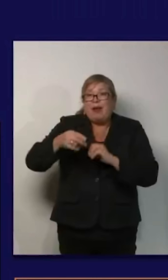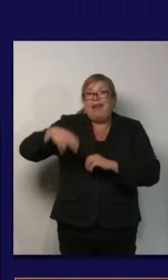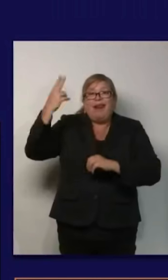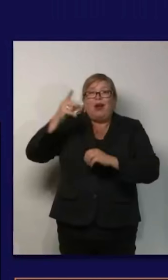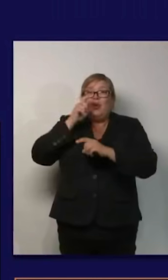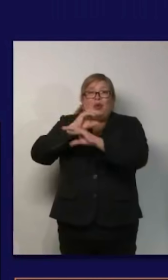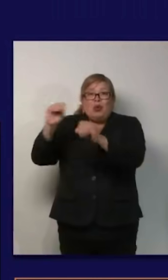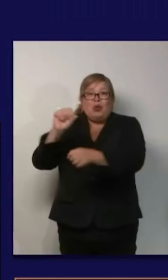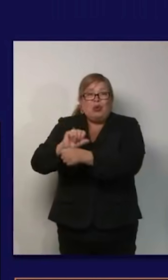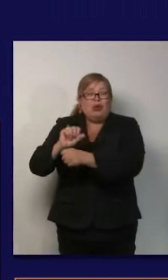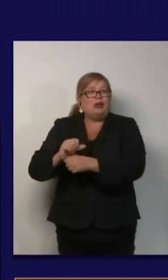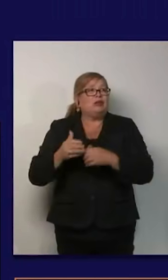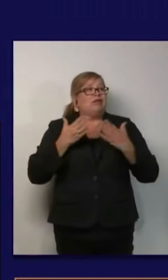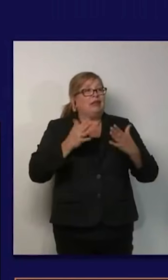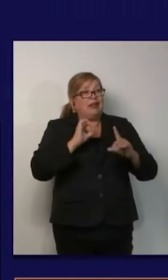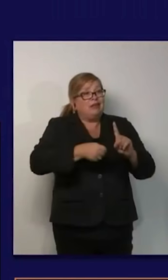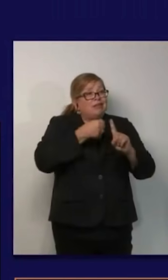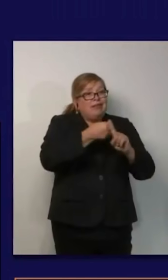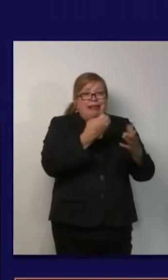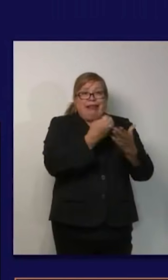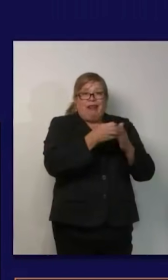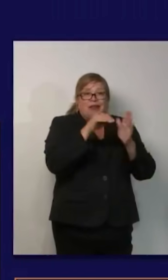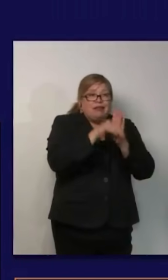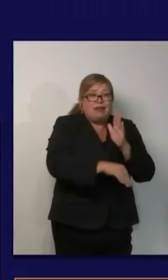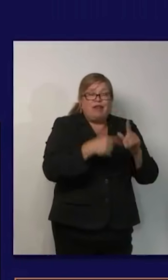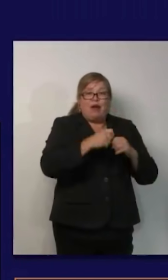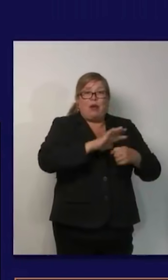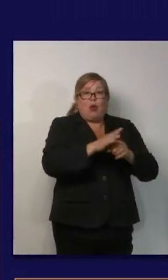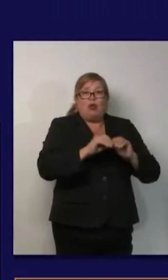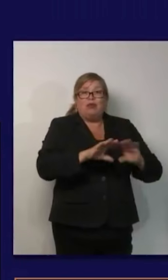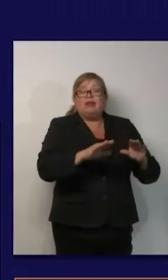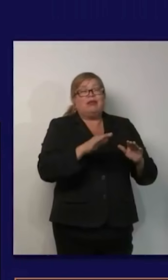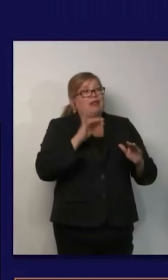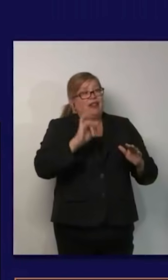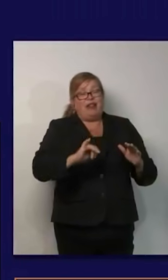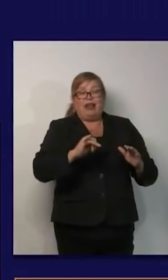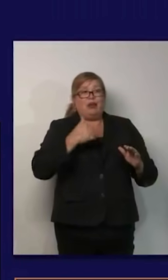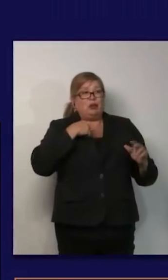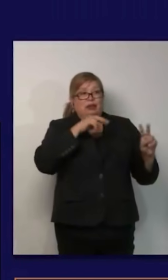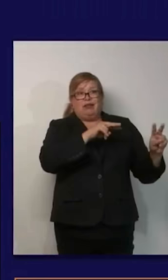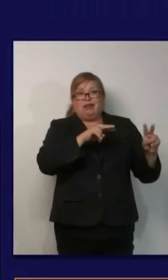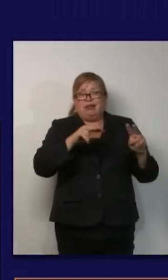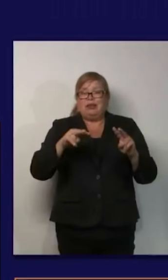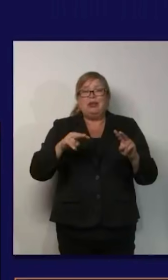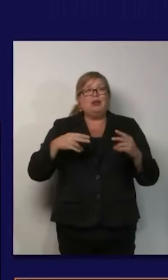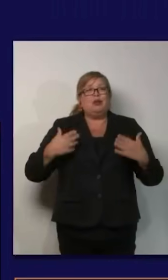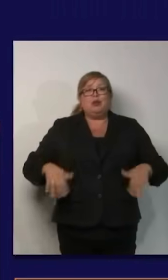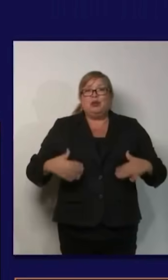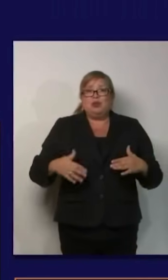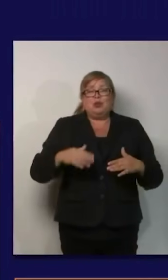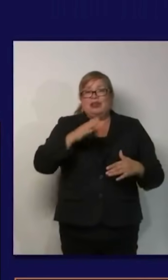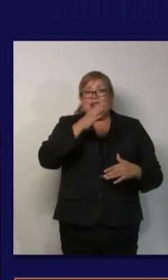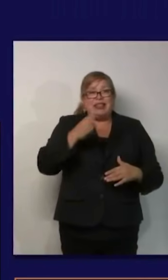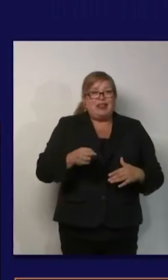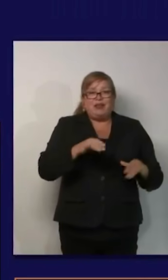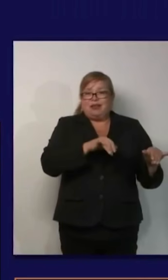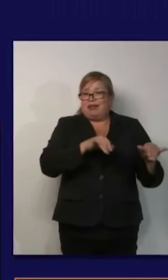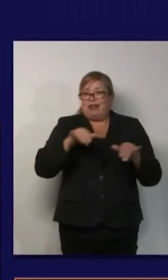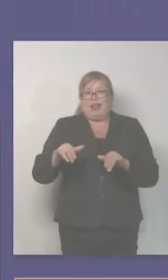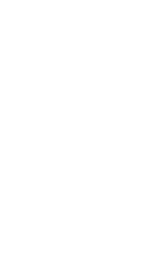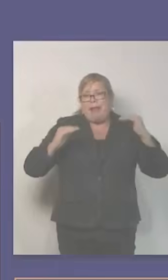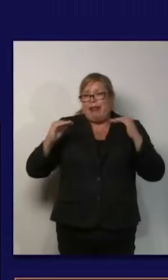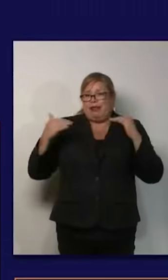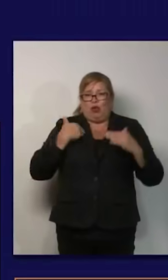consequences of COVID-19 are not only being felt statistically, but they haven't been felt like this since the